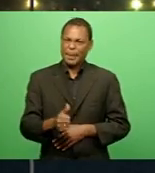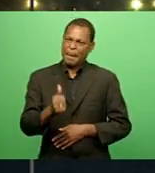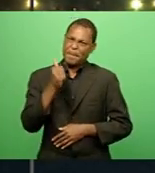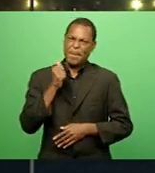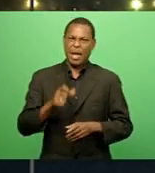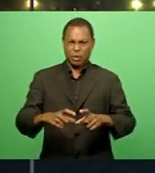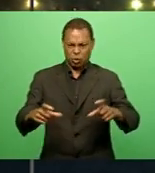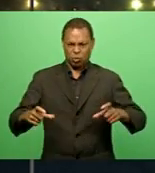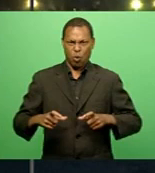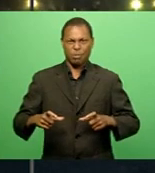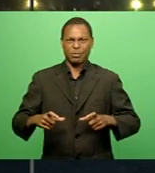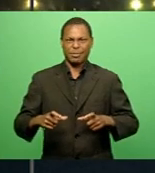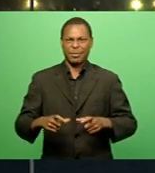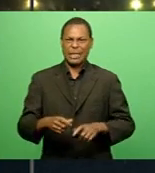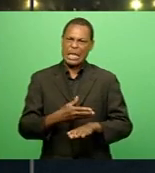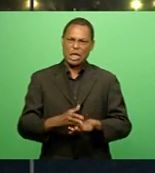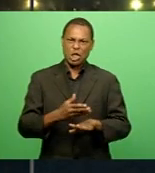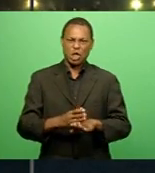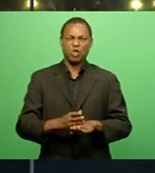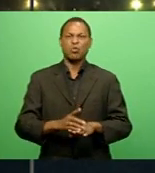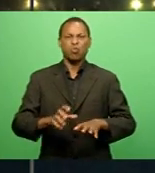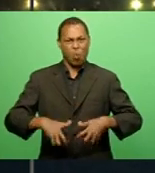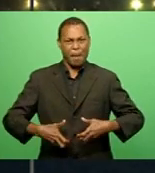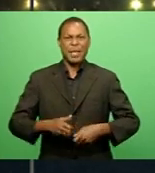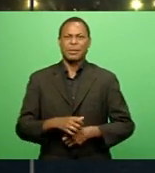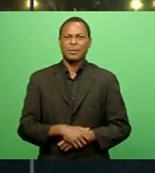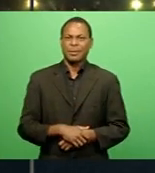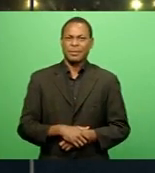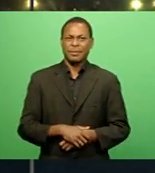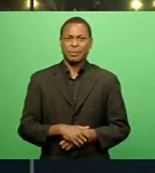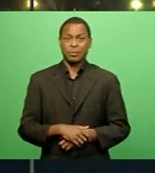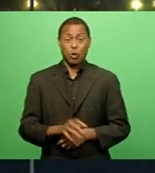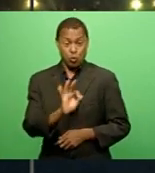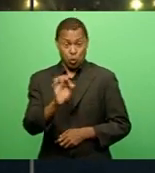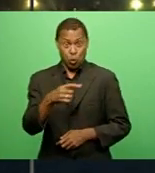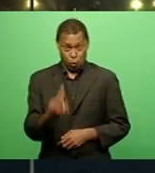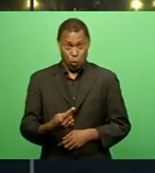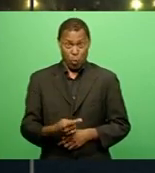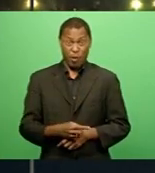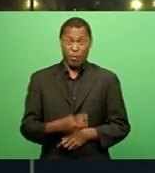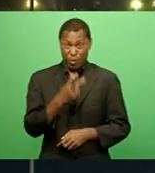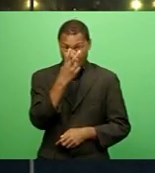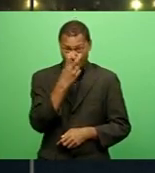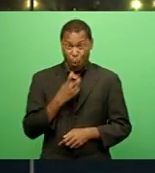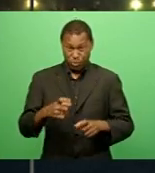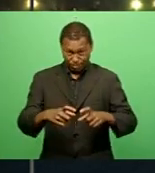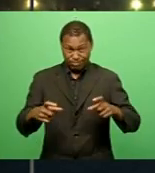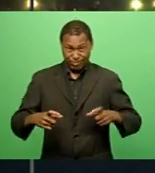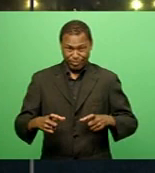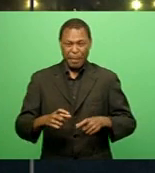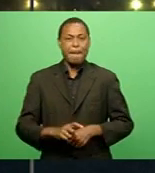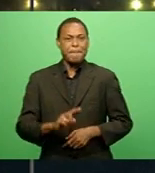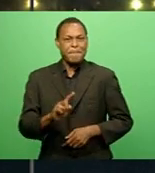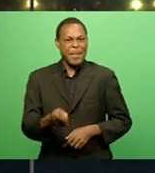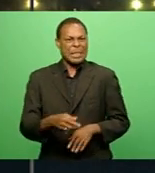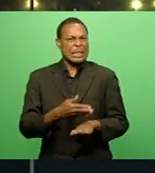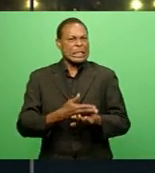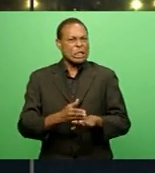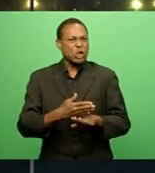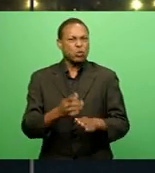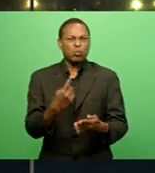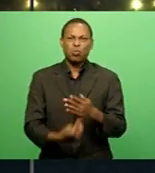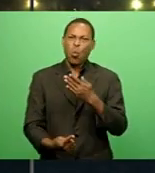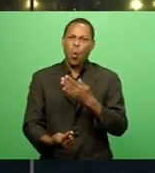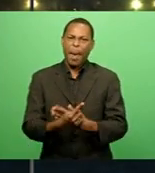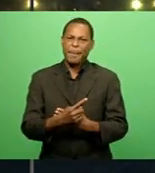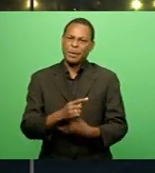new charges. The man's not only been recharged for the alleged rape case, but is also facing more charges for a new case and